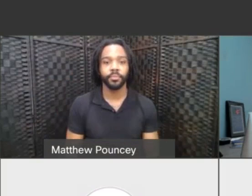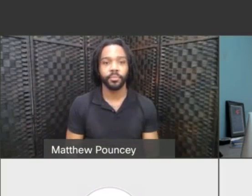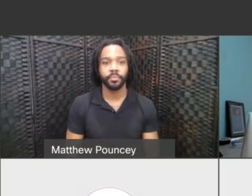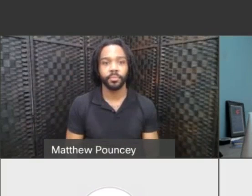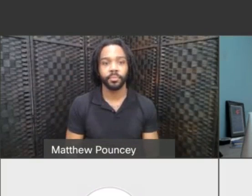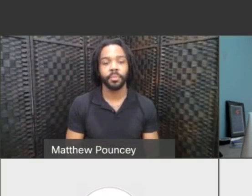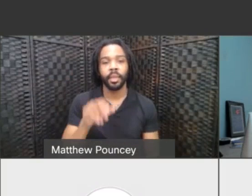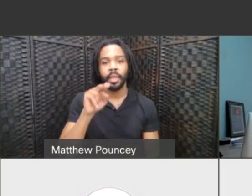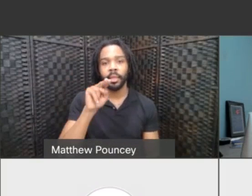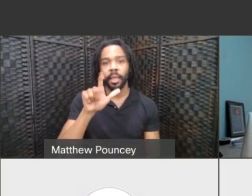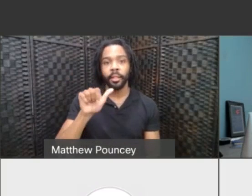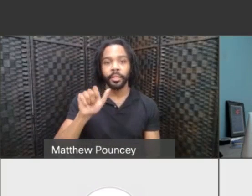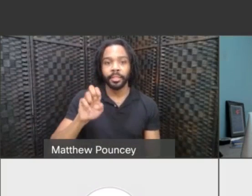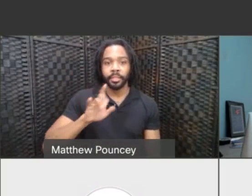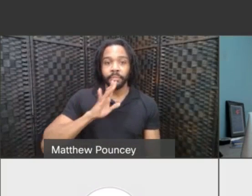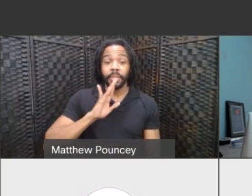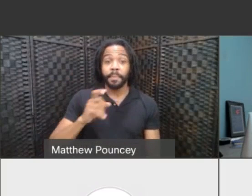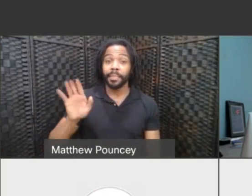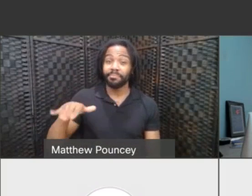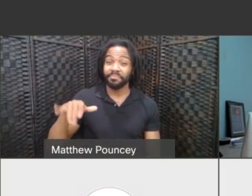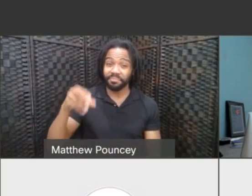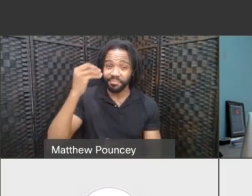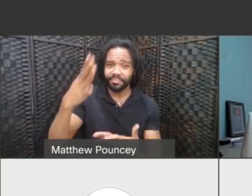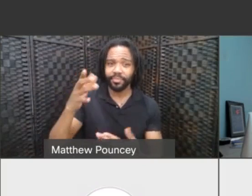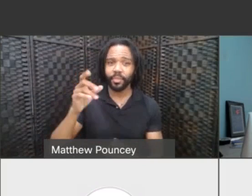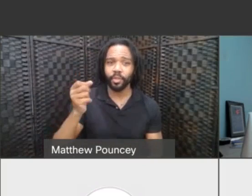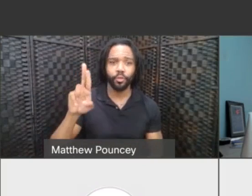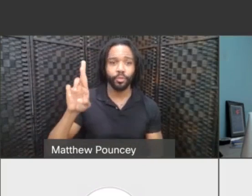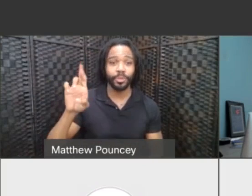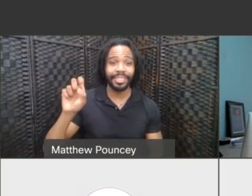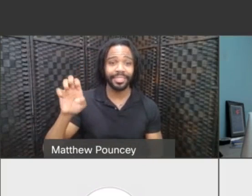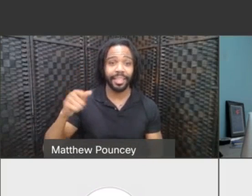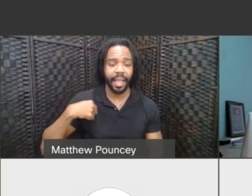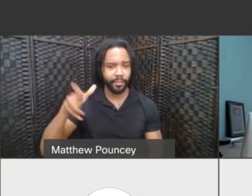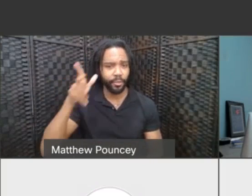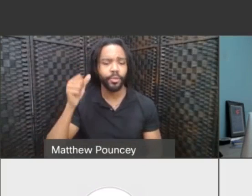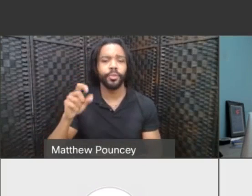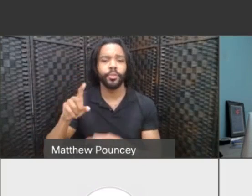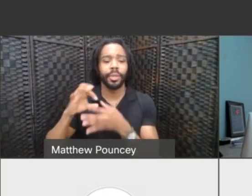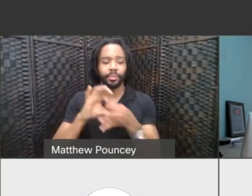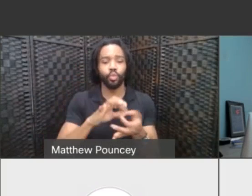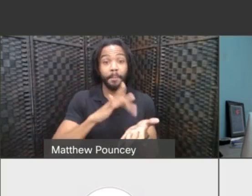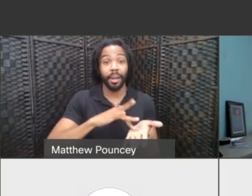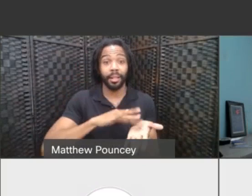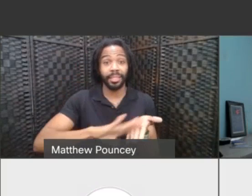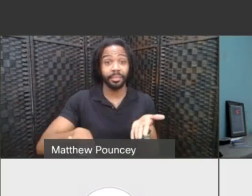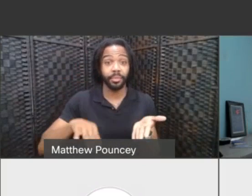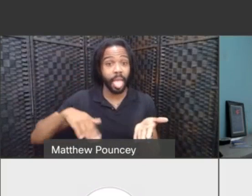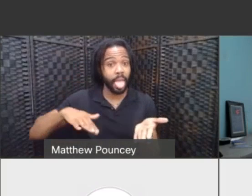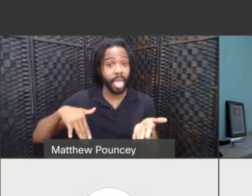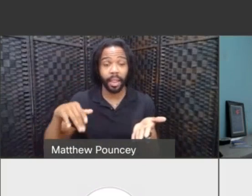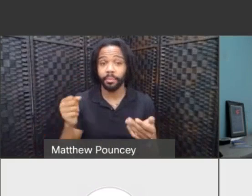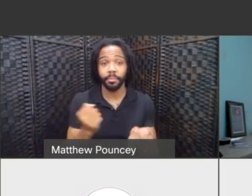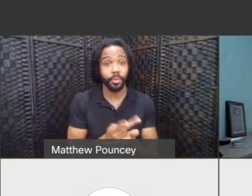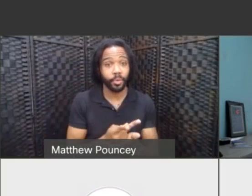Director Reese, I did hear briefly from Herla that the majority of the medical exemptions that have not yet been approved have